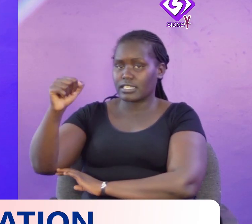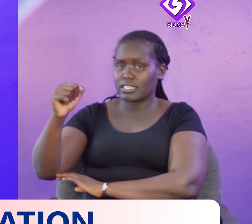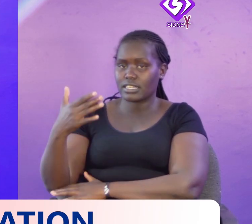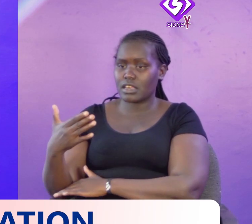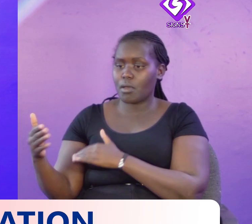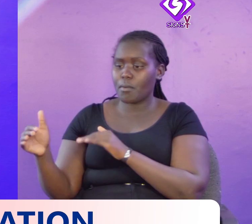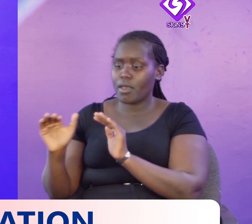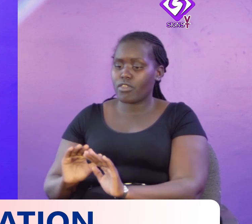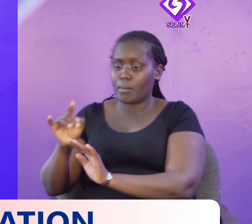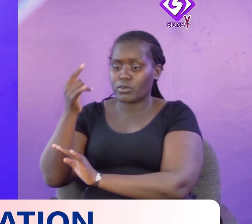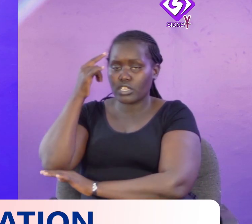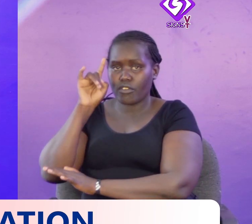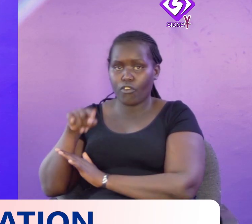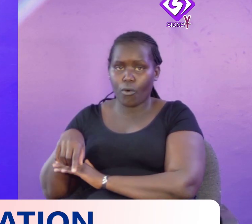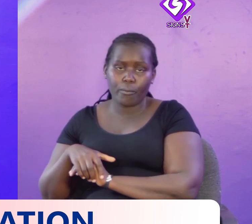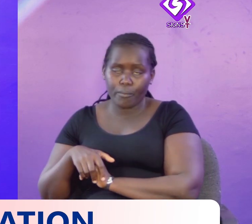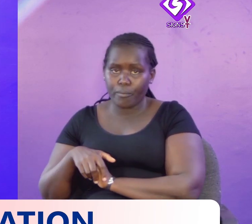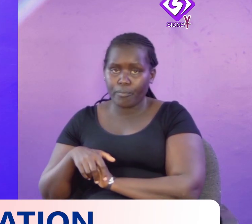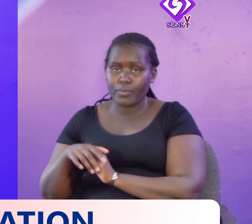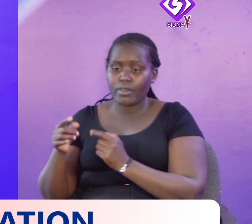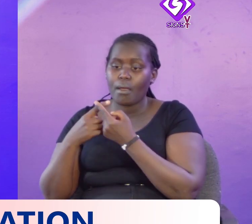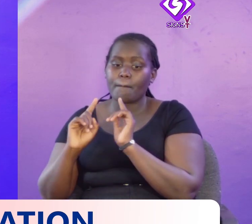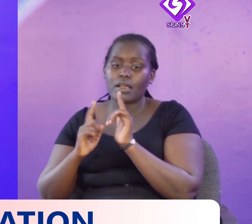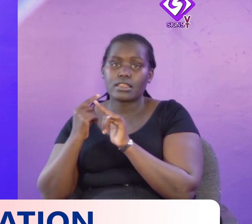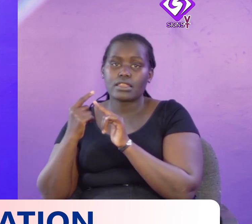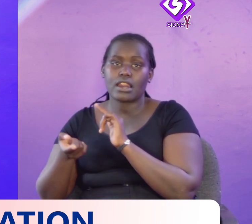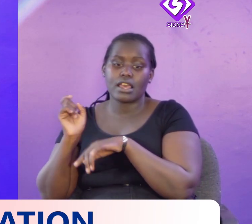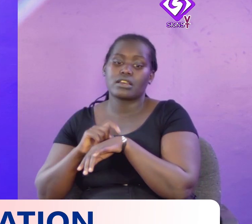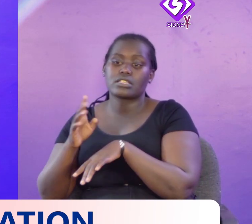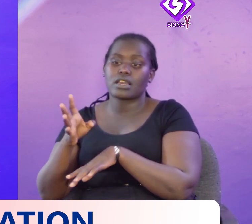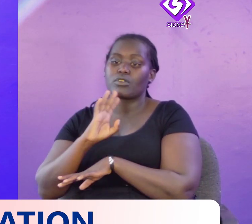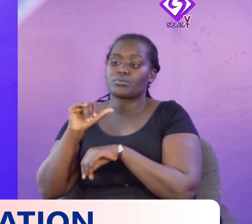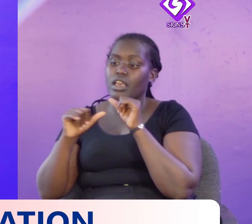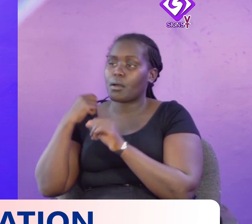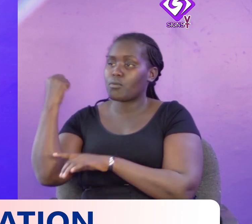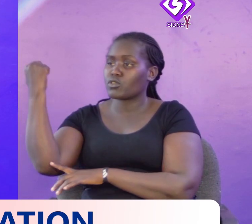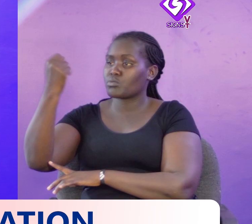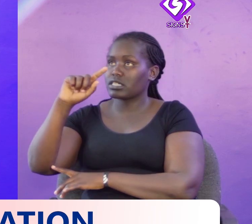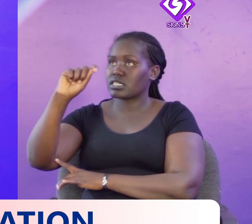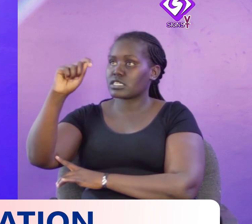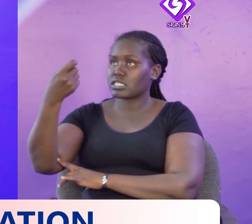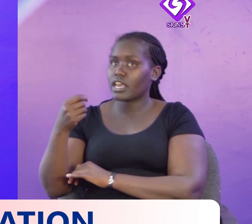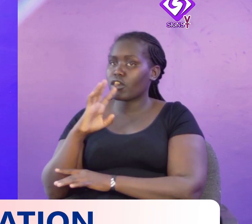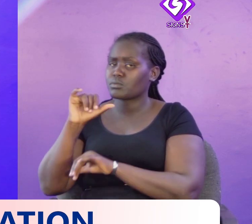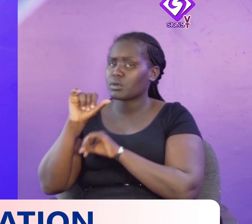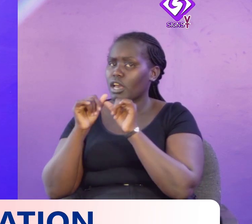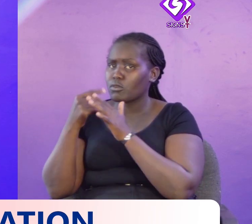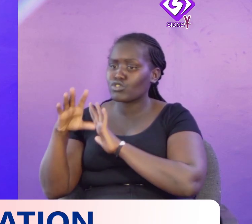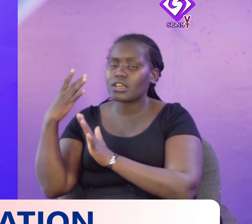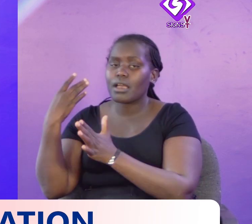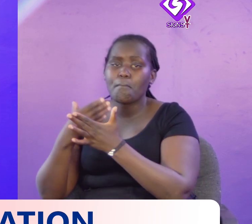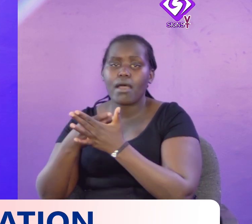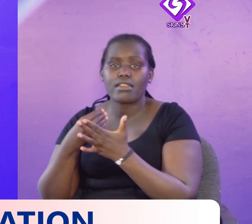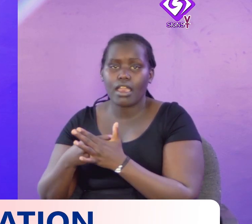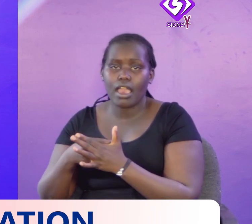pushing for. But then, whenever you are talking politics in Kenya, you are talking money. Money